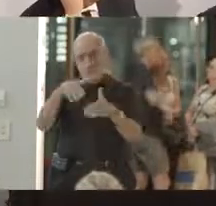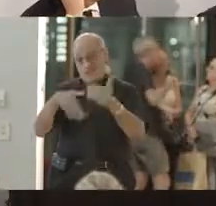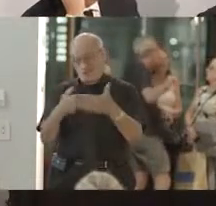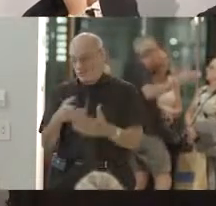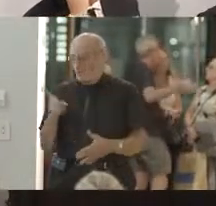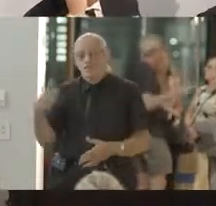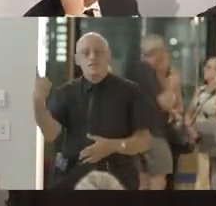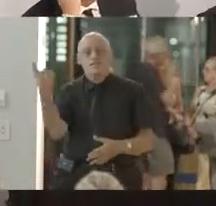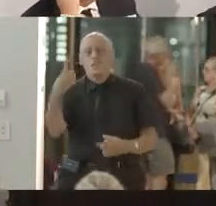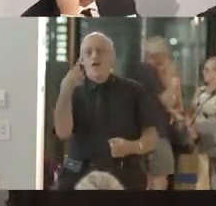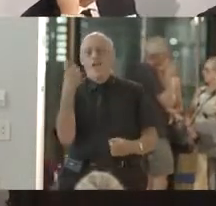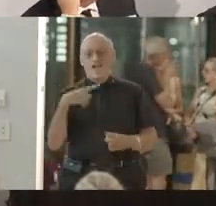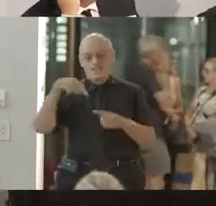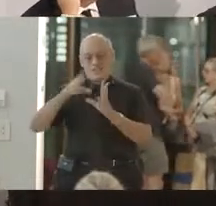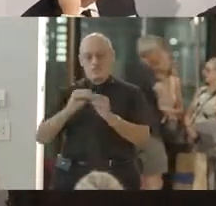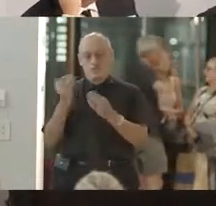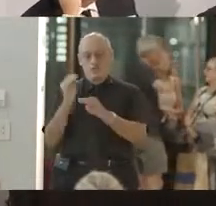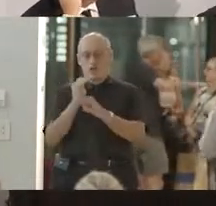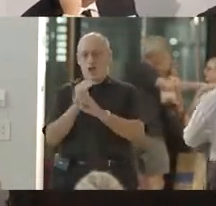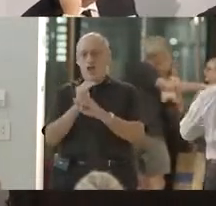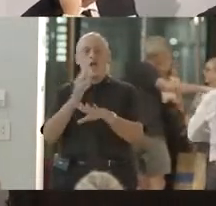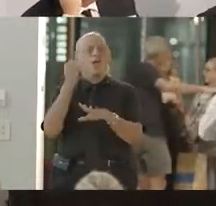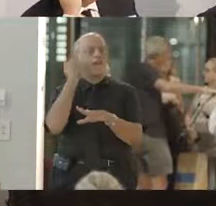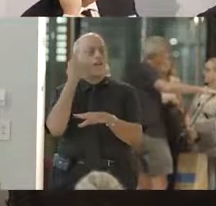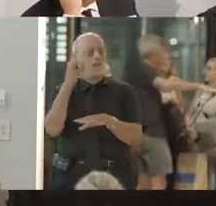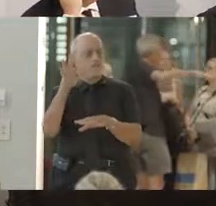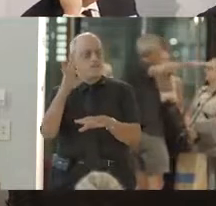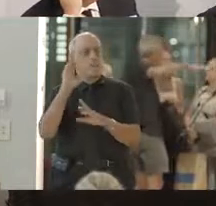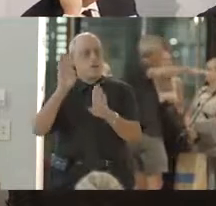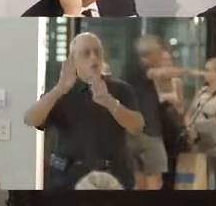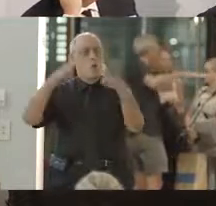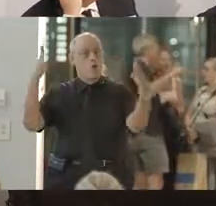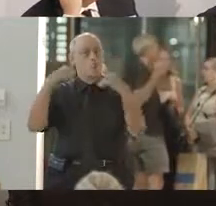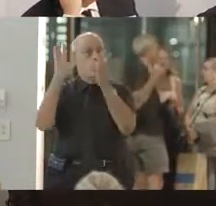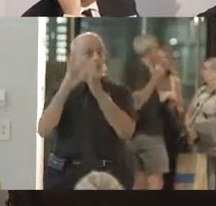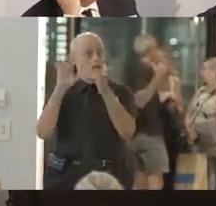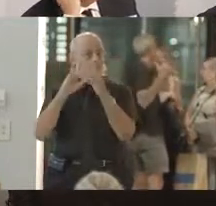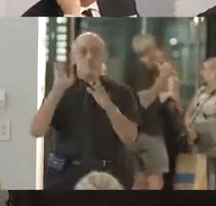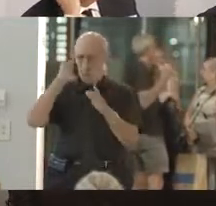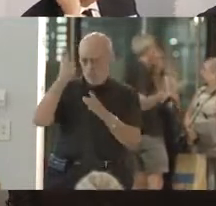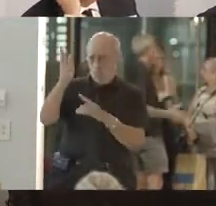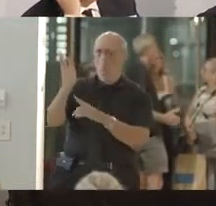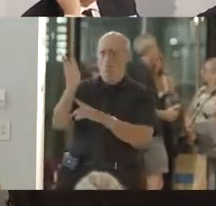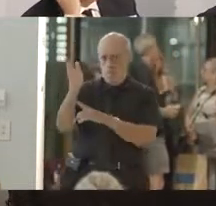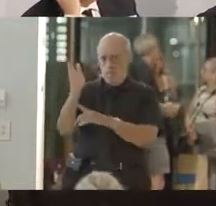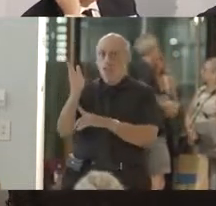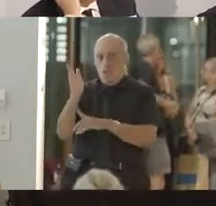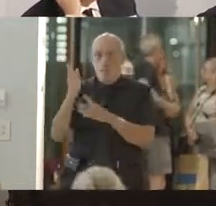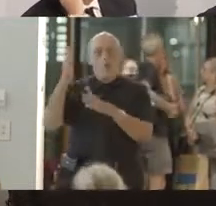Okay, somebody asked about this meeting tonight, if it would remain open for comments. It will.